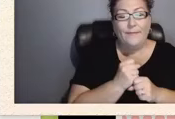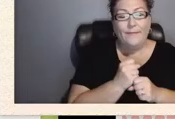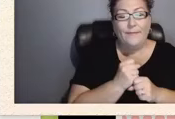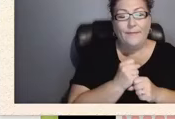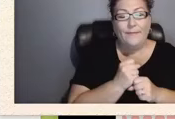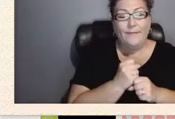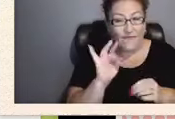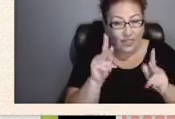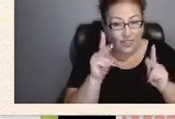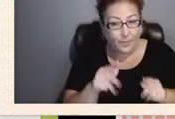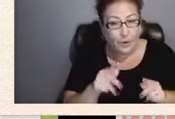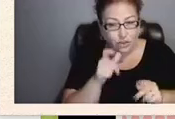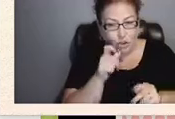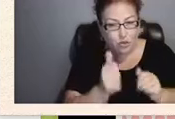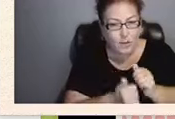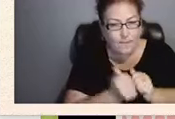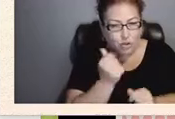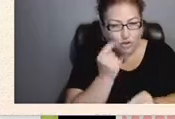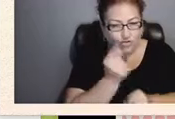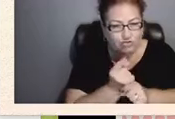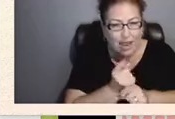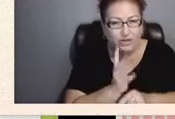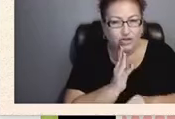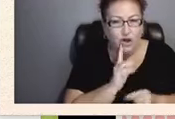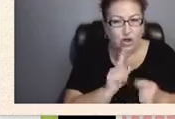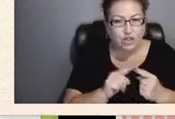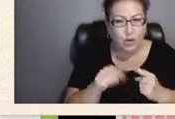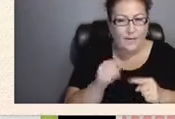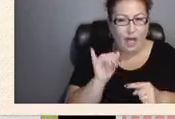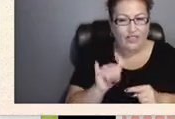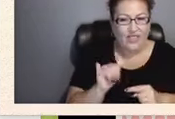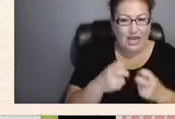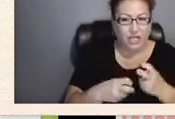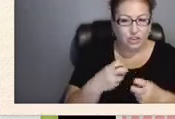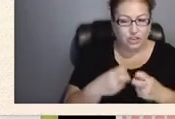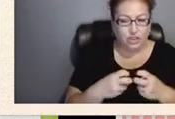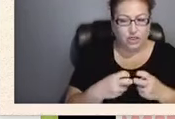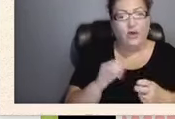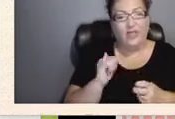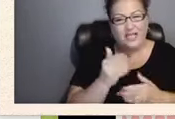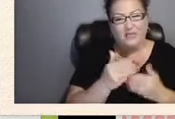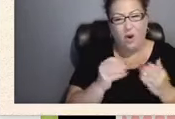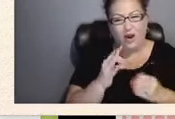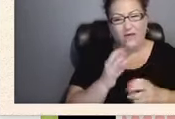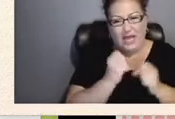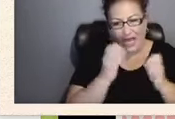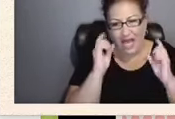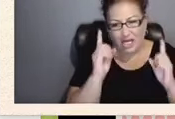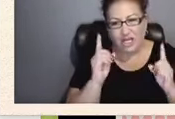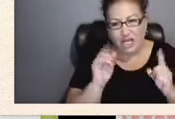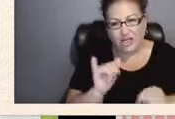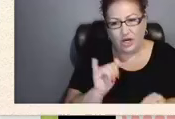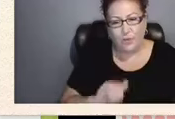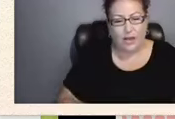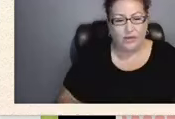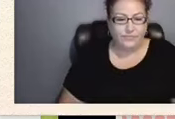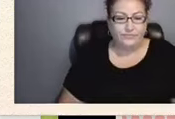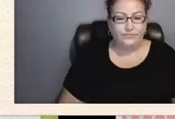that's most right to talk to about that issue. And that's part of getting educated as well.